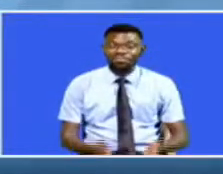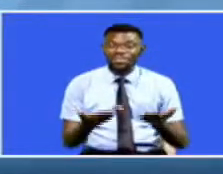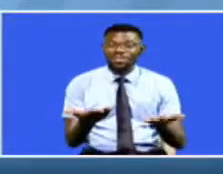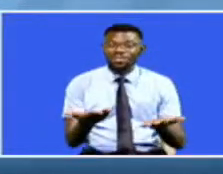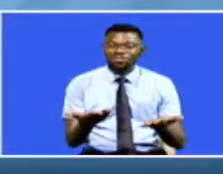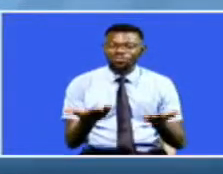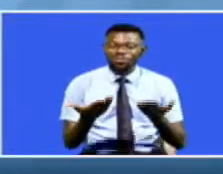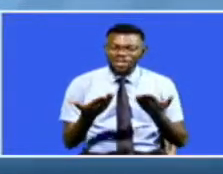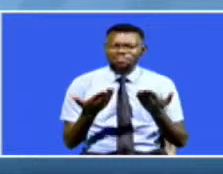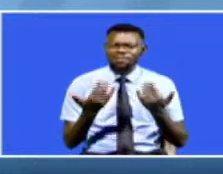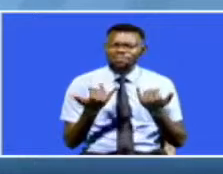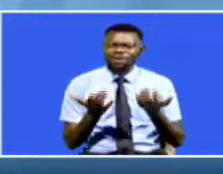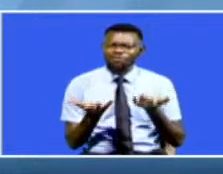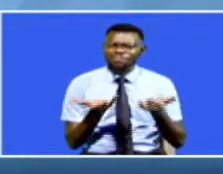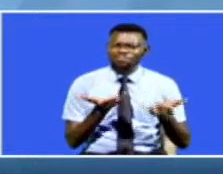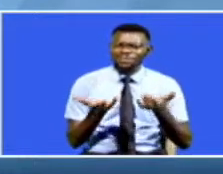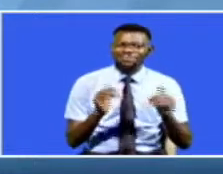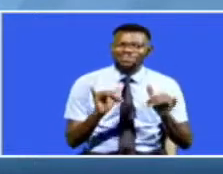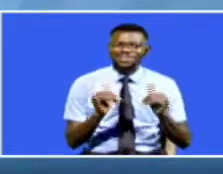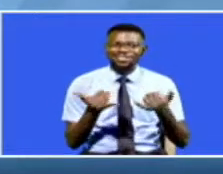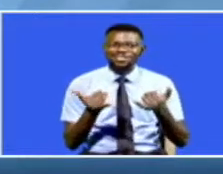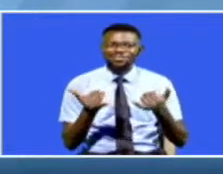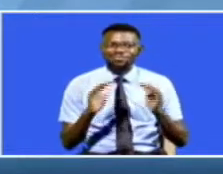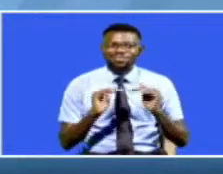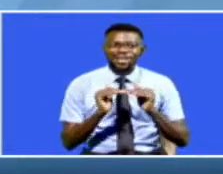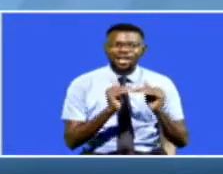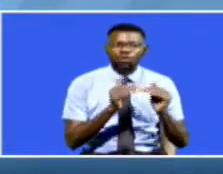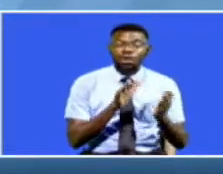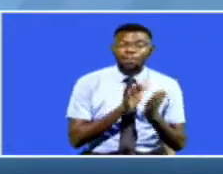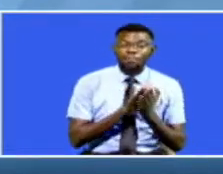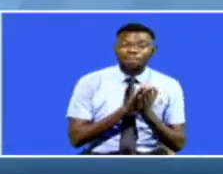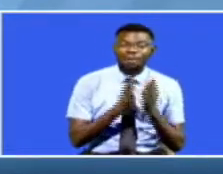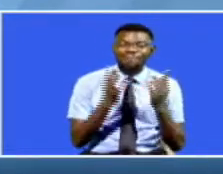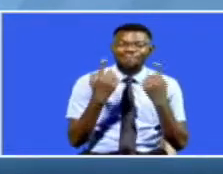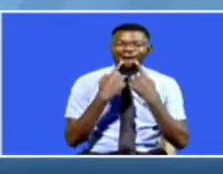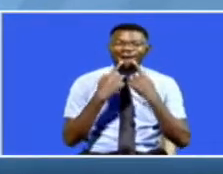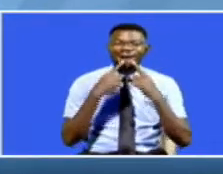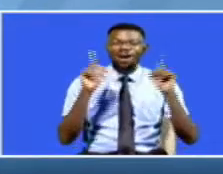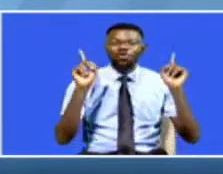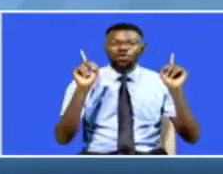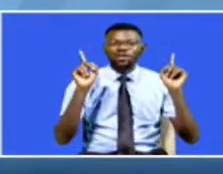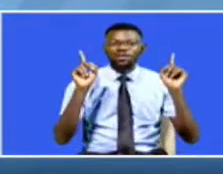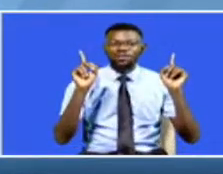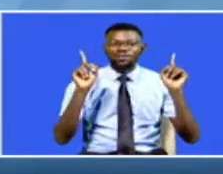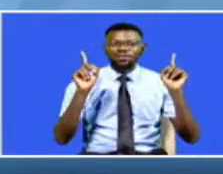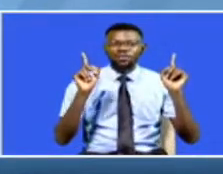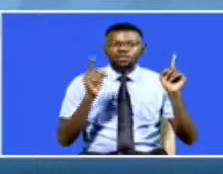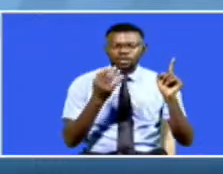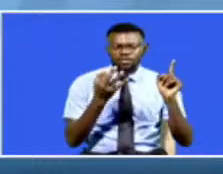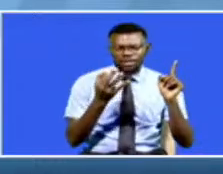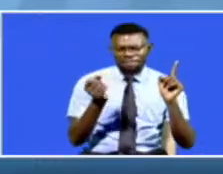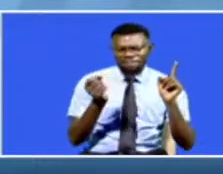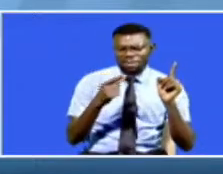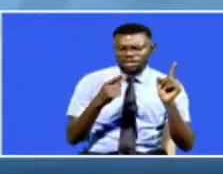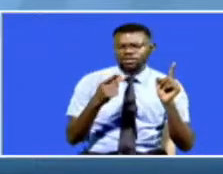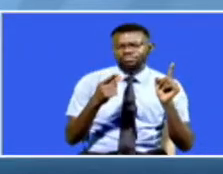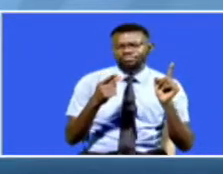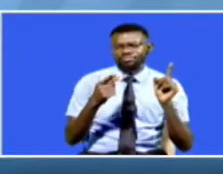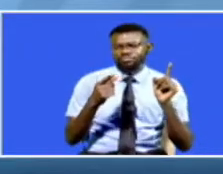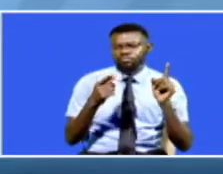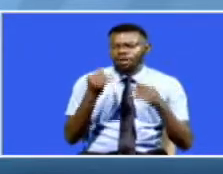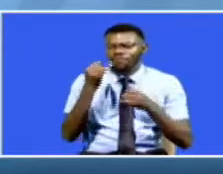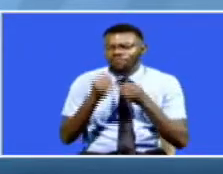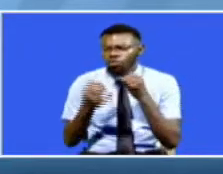Welcome back. Let's talk business now. Equity Bank Group has released its quarter three report, indicating that the bank has